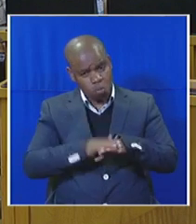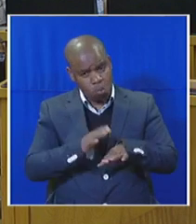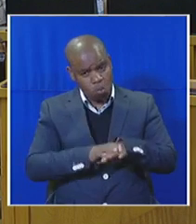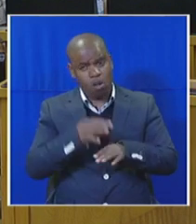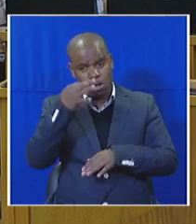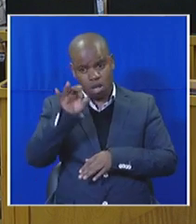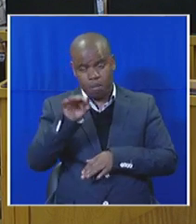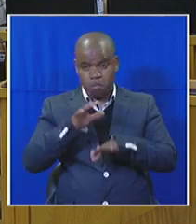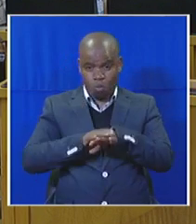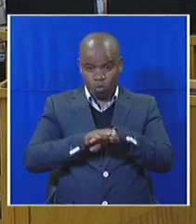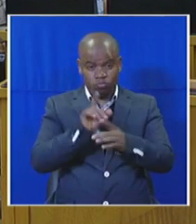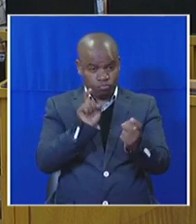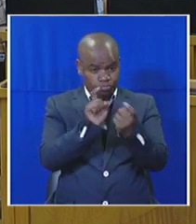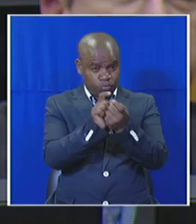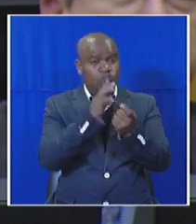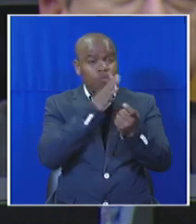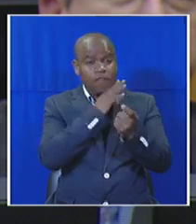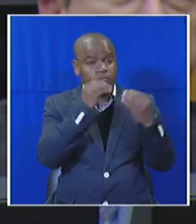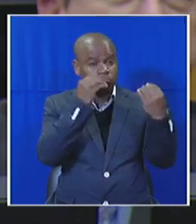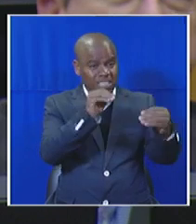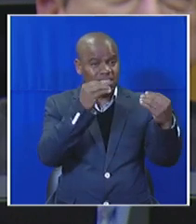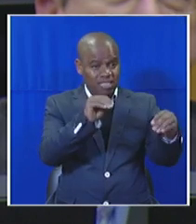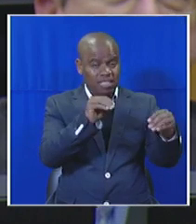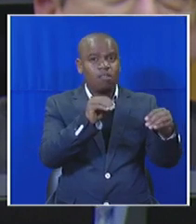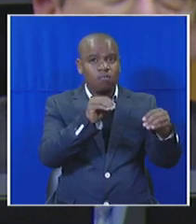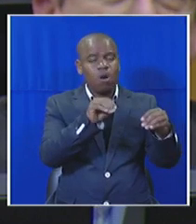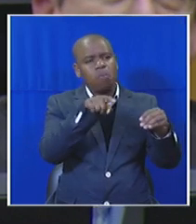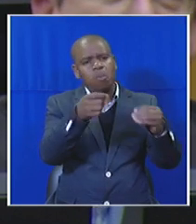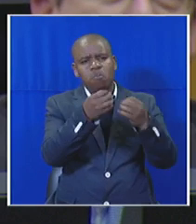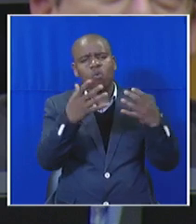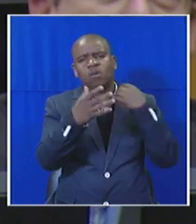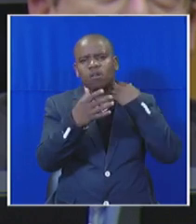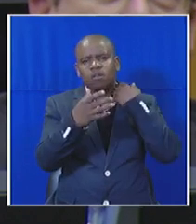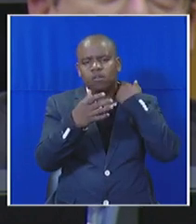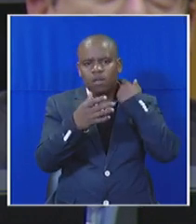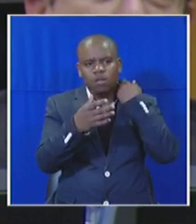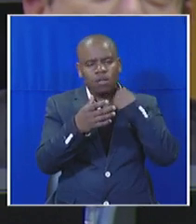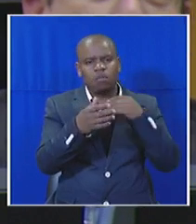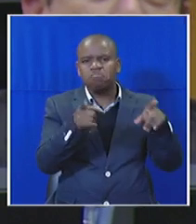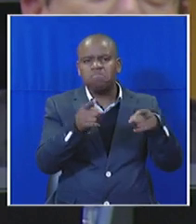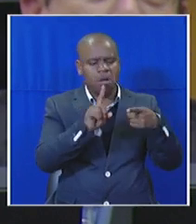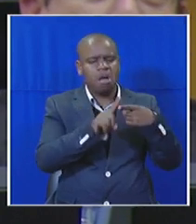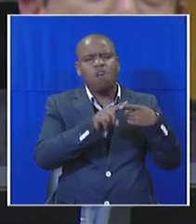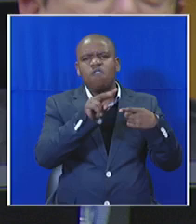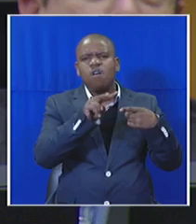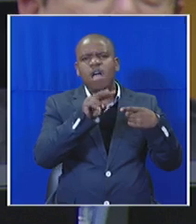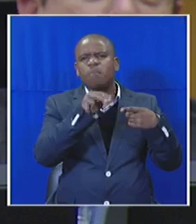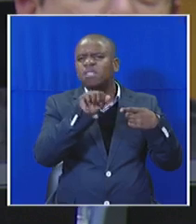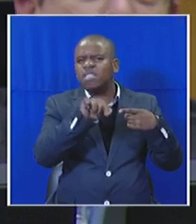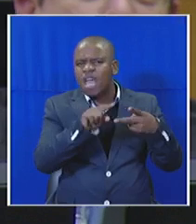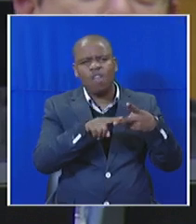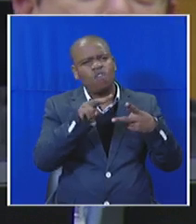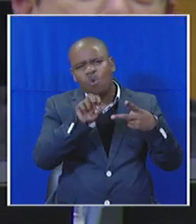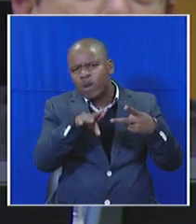has engaged the private sector, in particular the network, some of the service providers, in this ICT